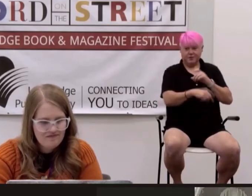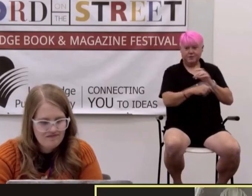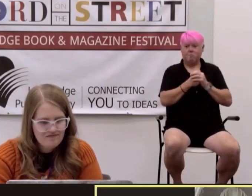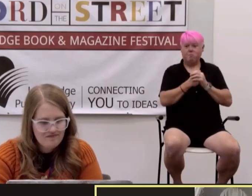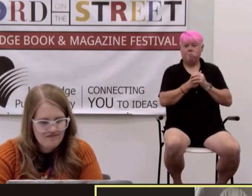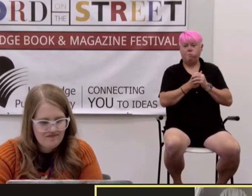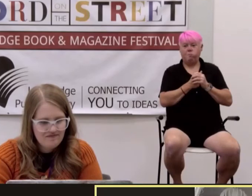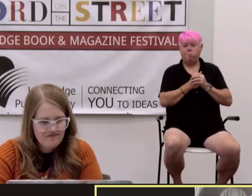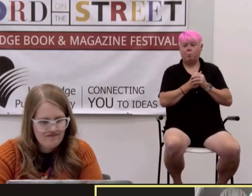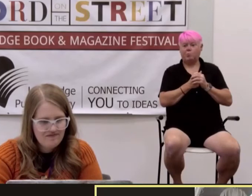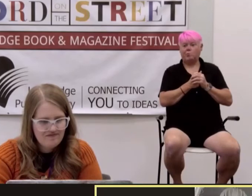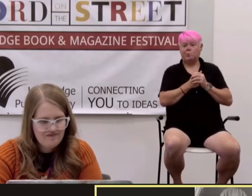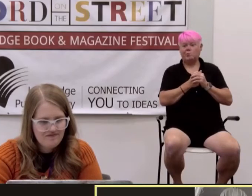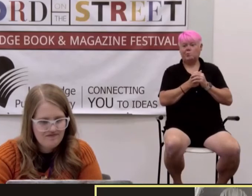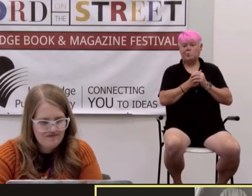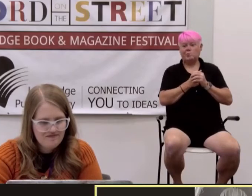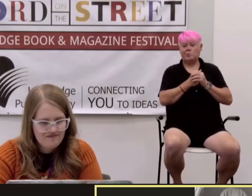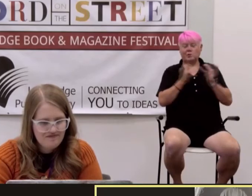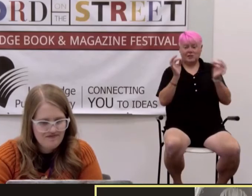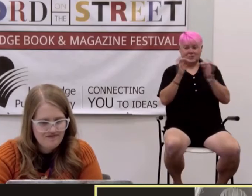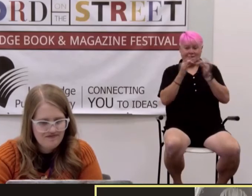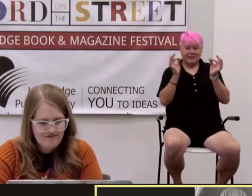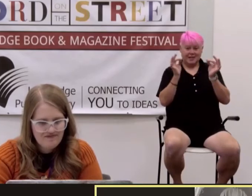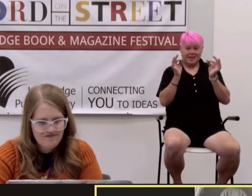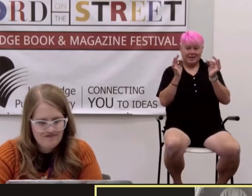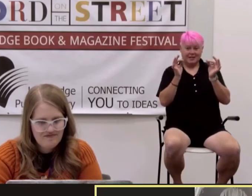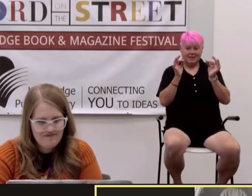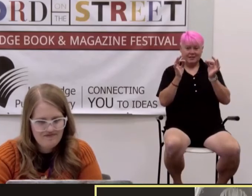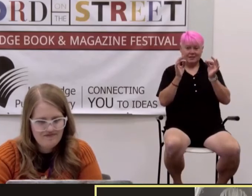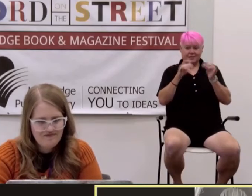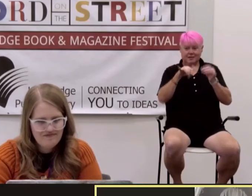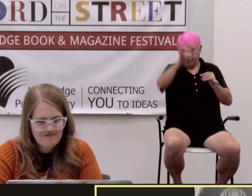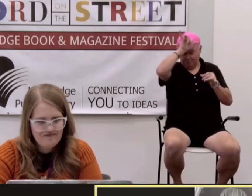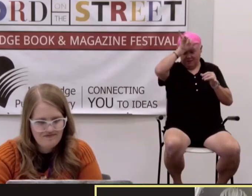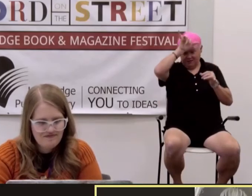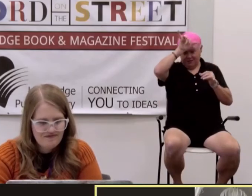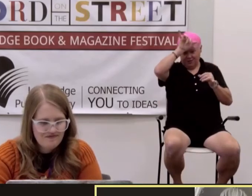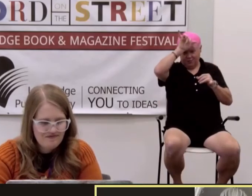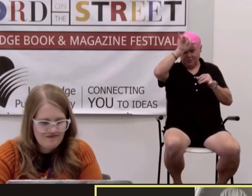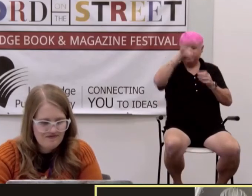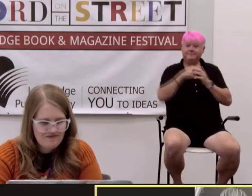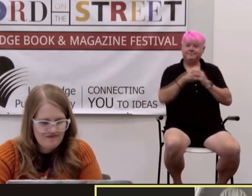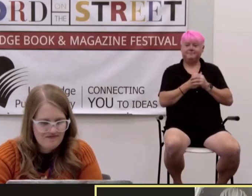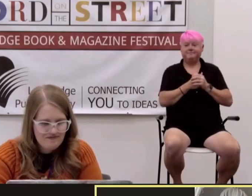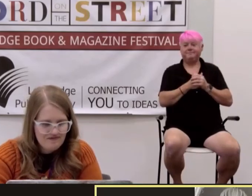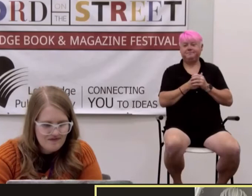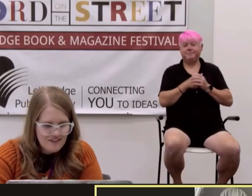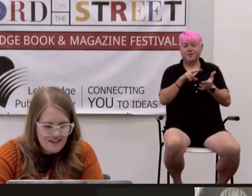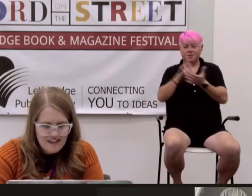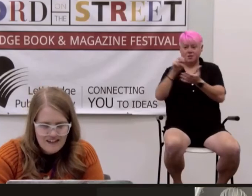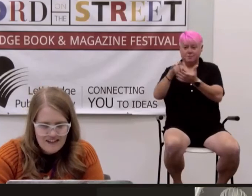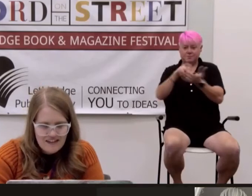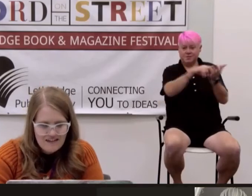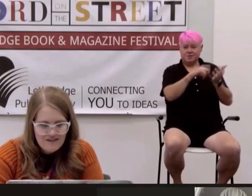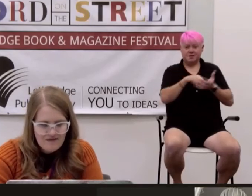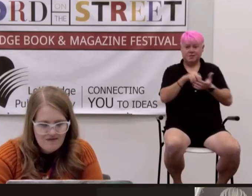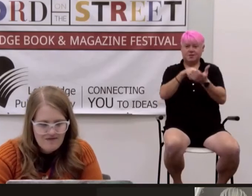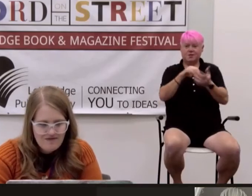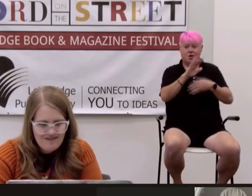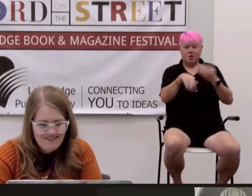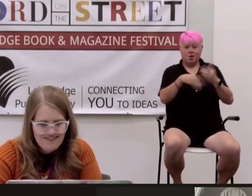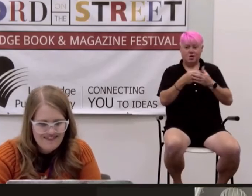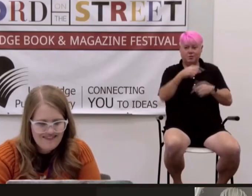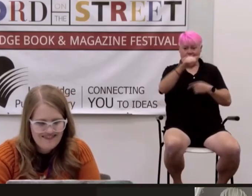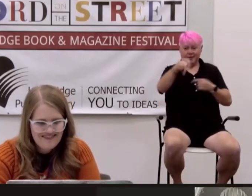Blackfoot. Well, exactly. And the buffalo jumps all around that area too, right? Yeah. And it's beautiful there too.